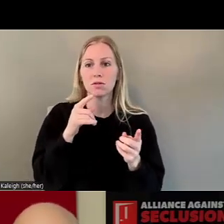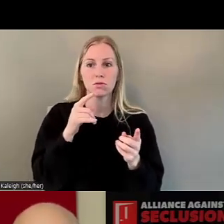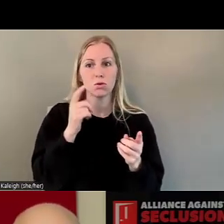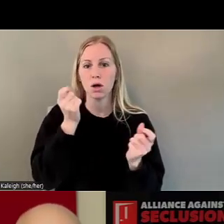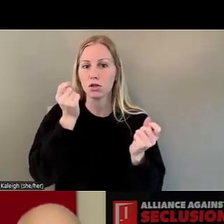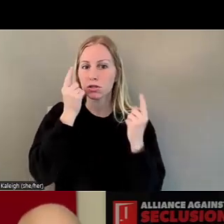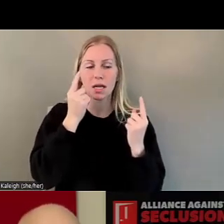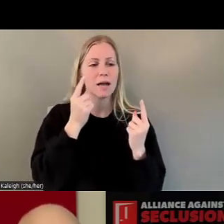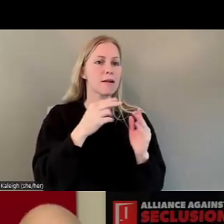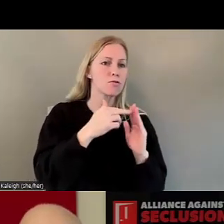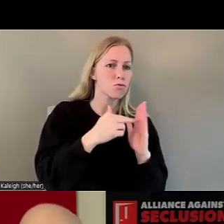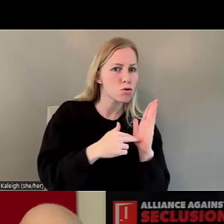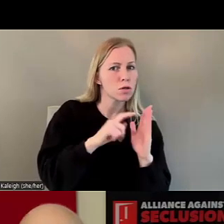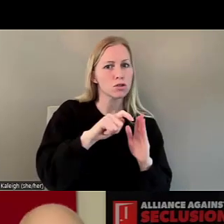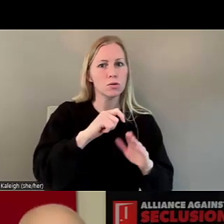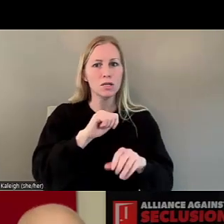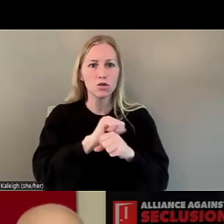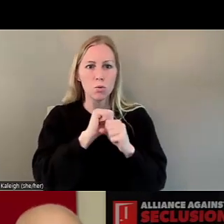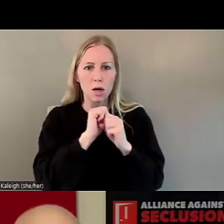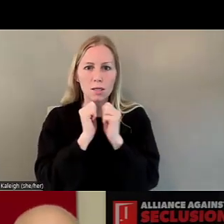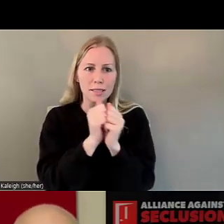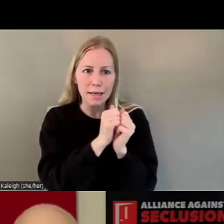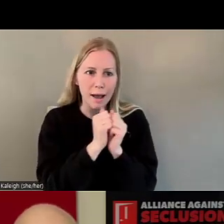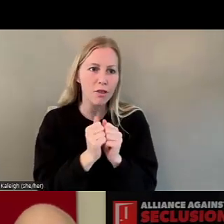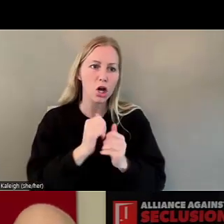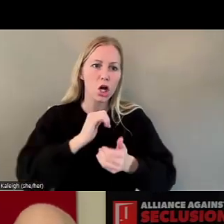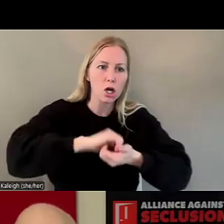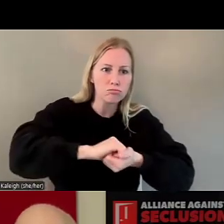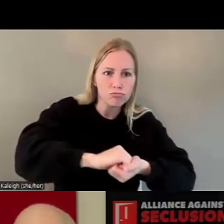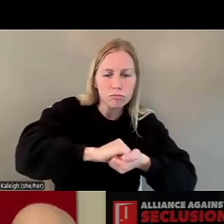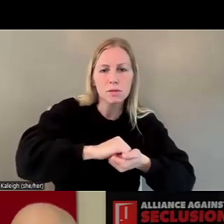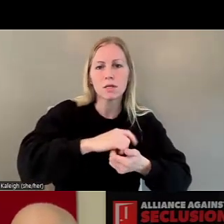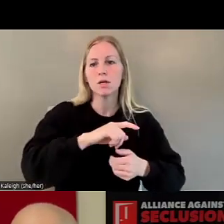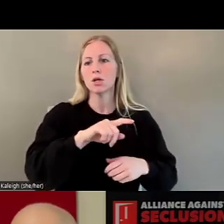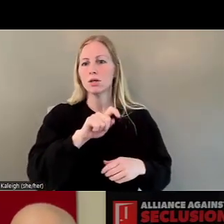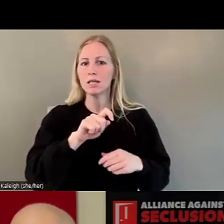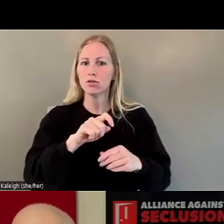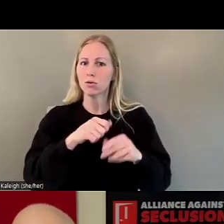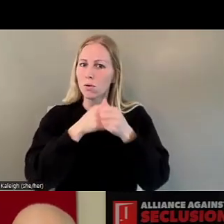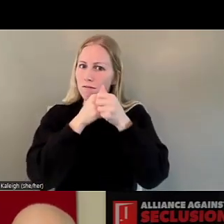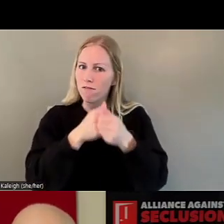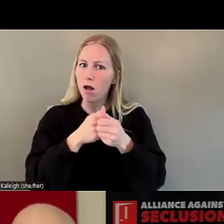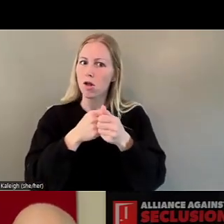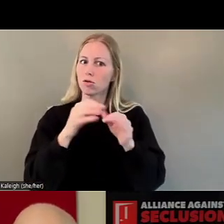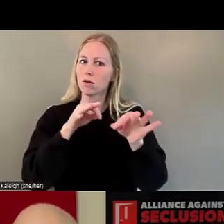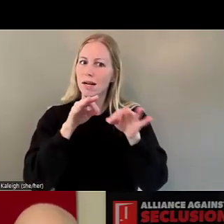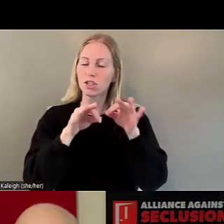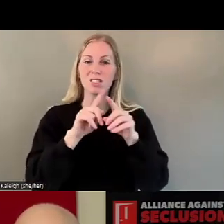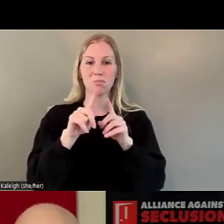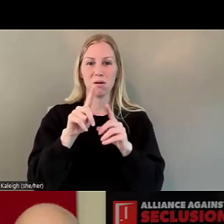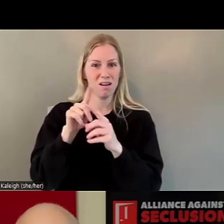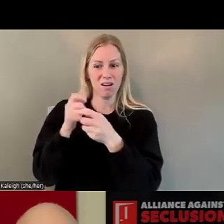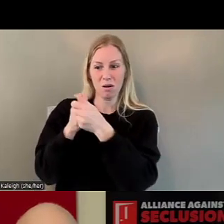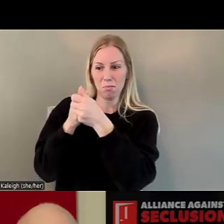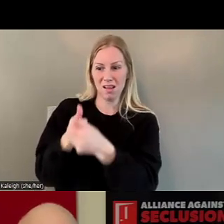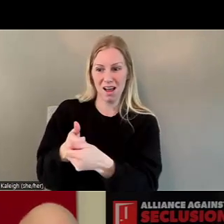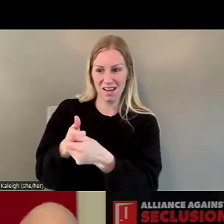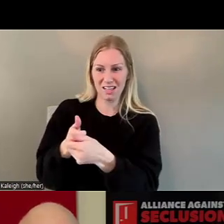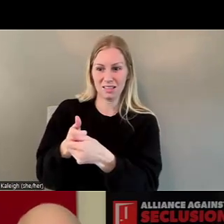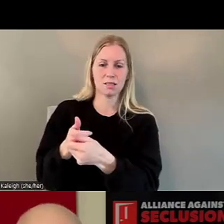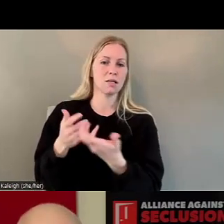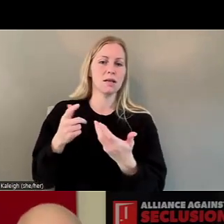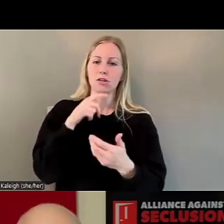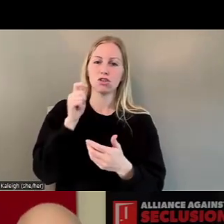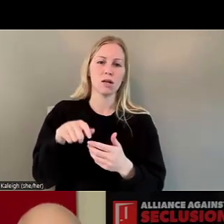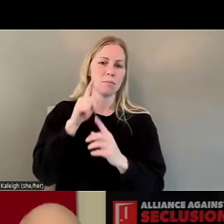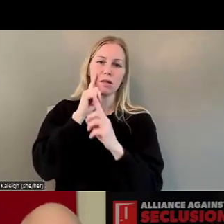with others and they need to be able to follow directions. But compliance shouldn't be our goal. And very often compliance is our goal. And when